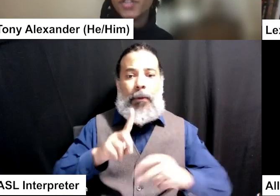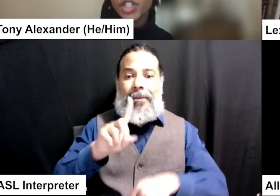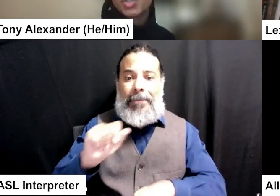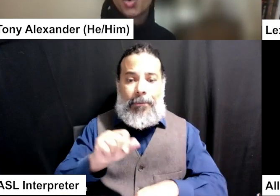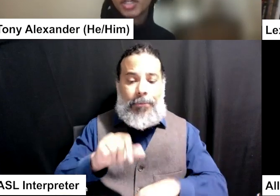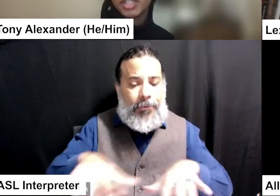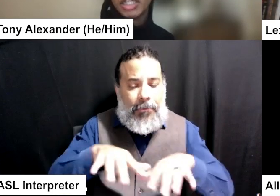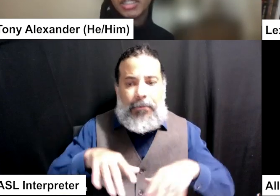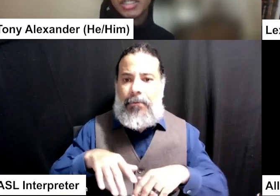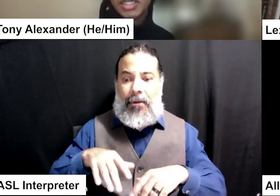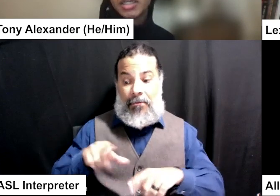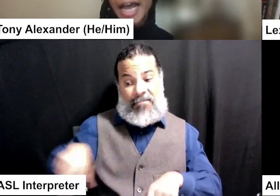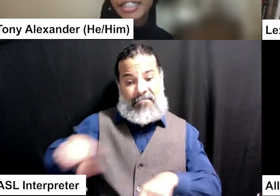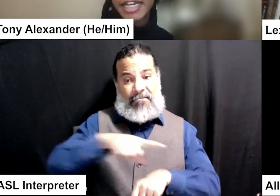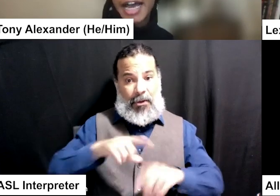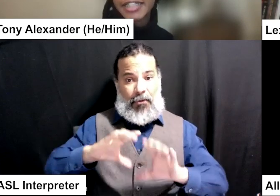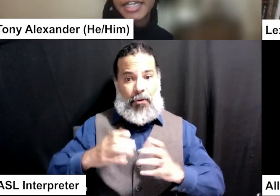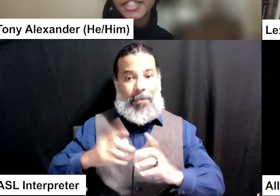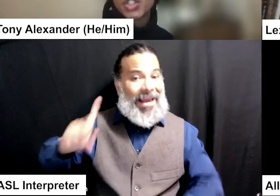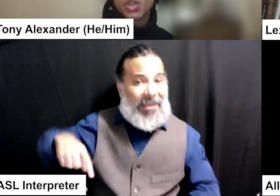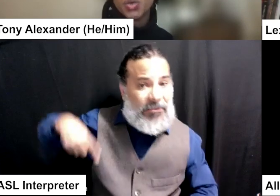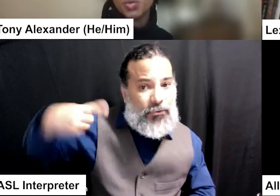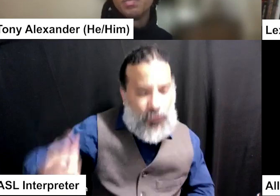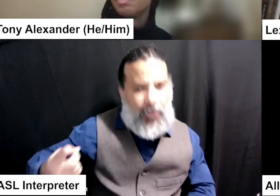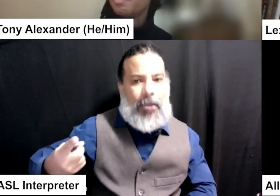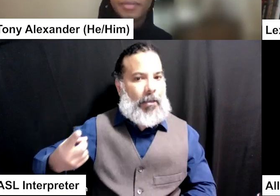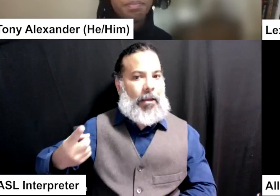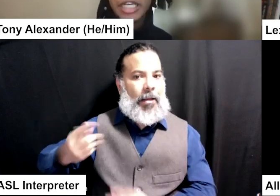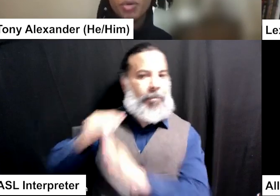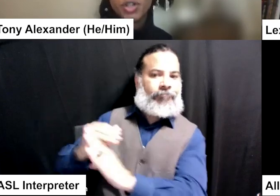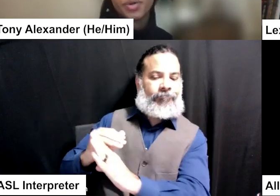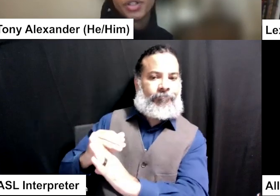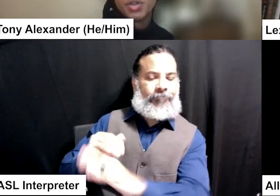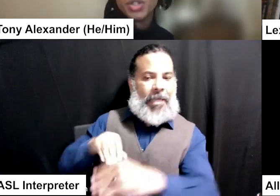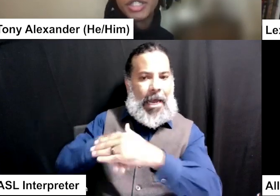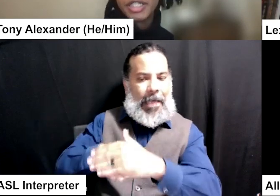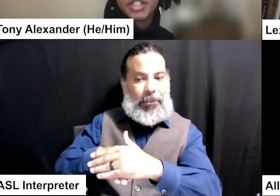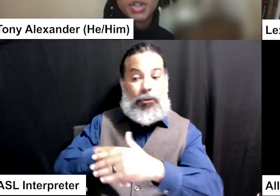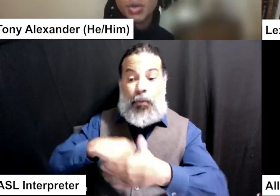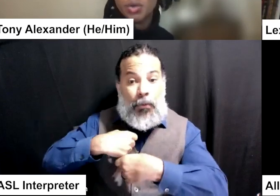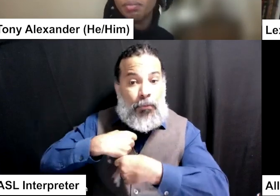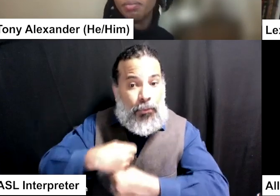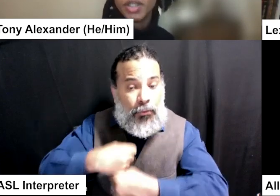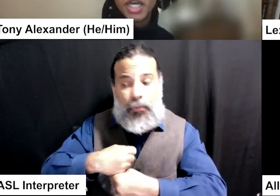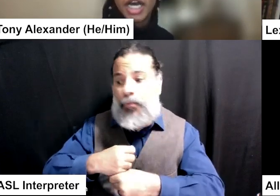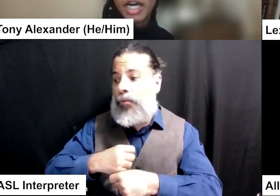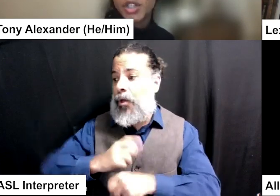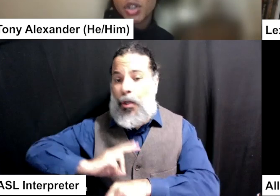have historically lacked an access to be able to produce,